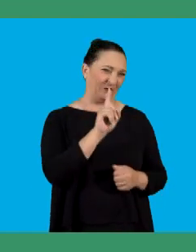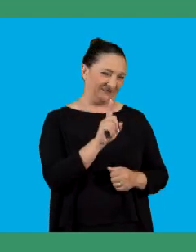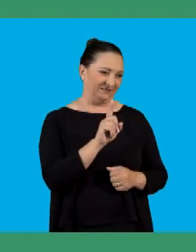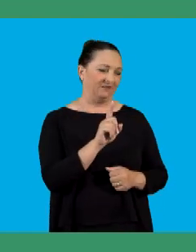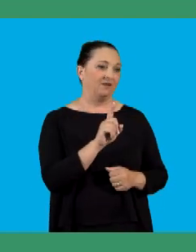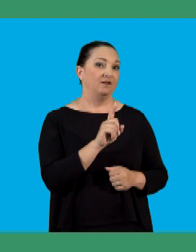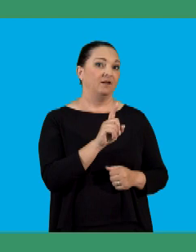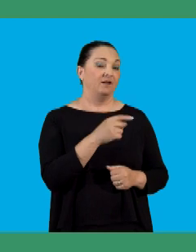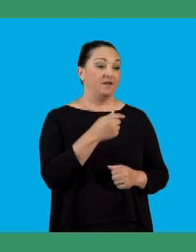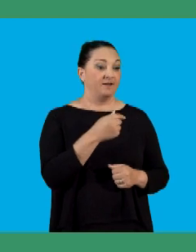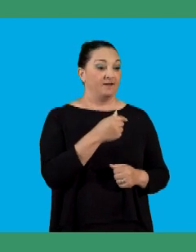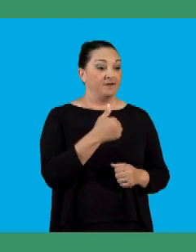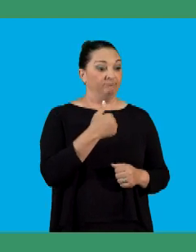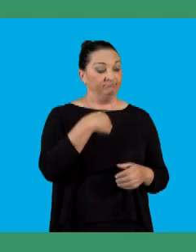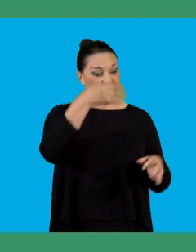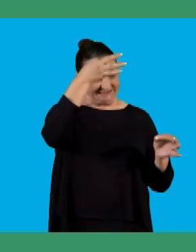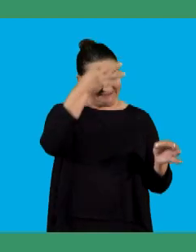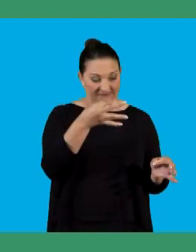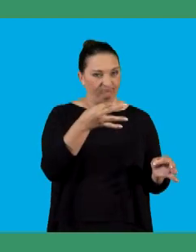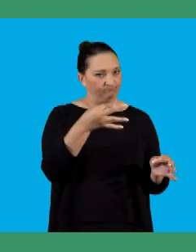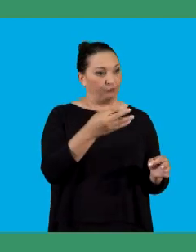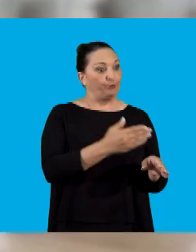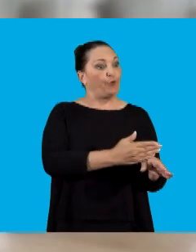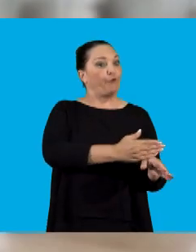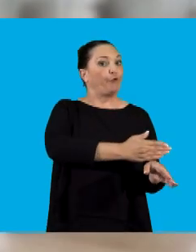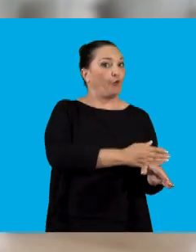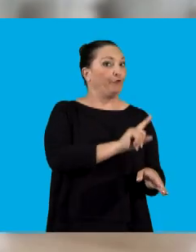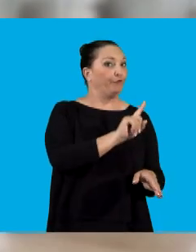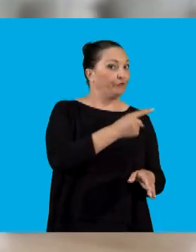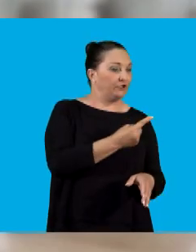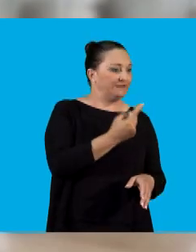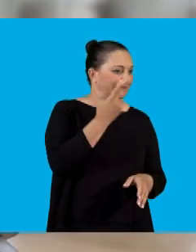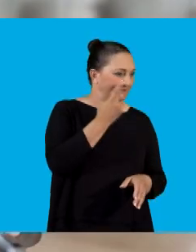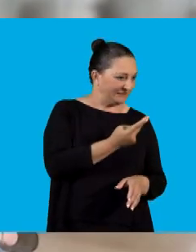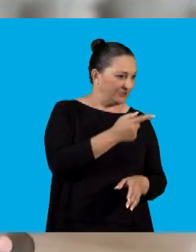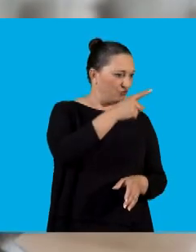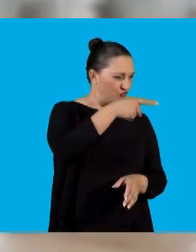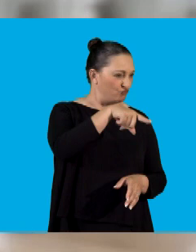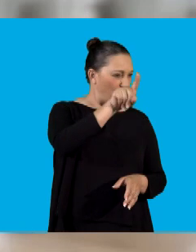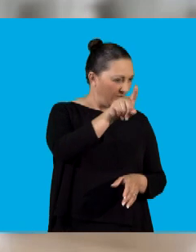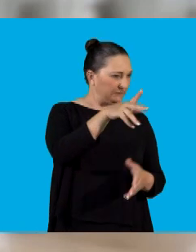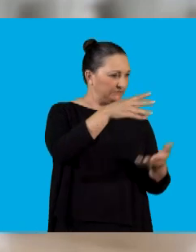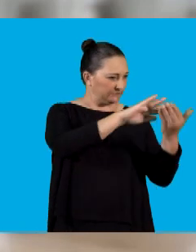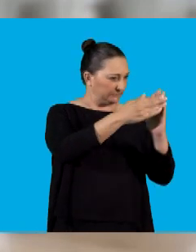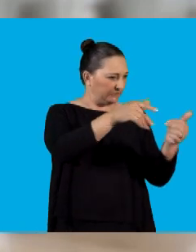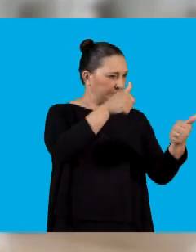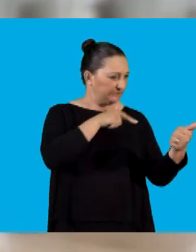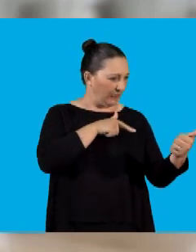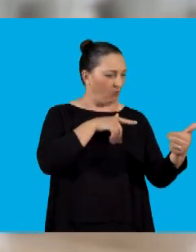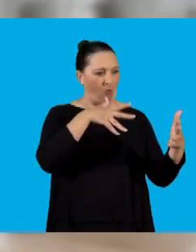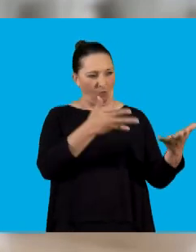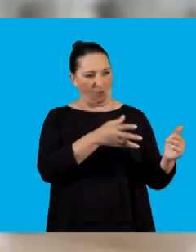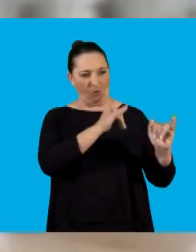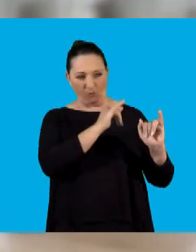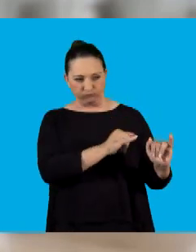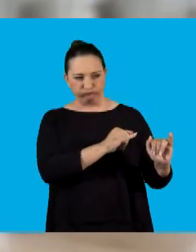terms, this means that before I make a decision, I need to then look at, is it right according to society or